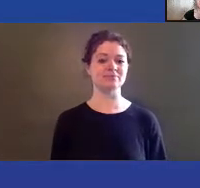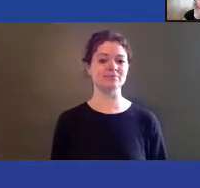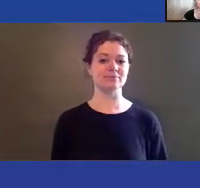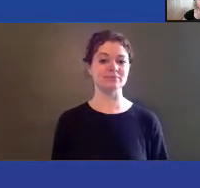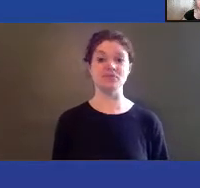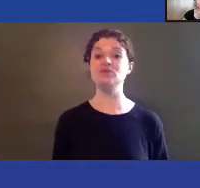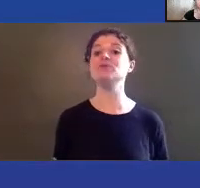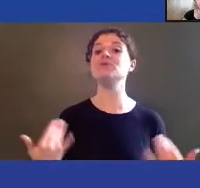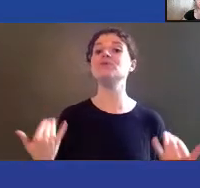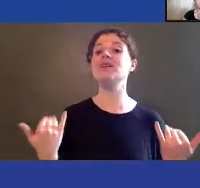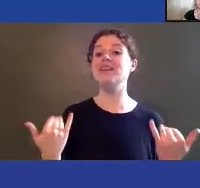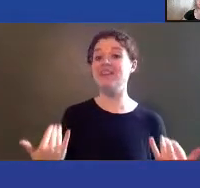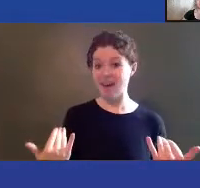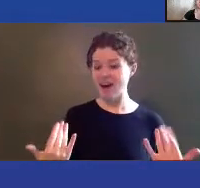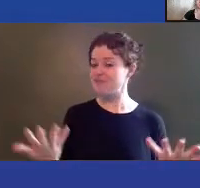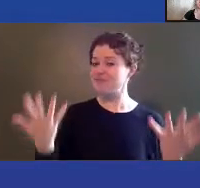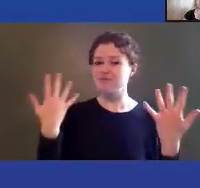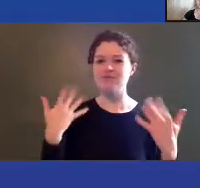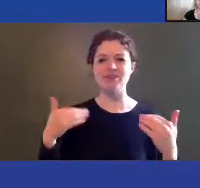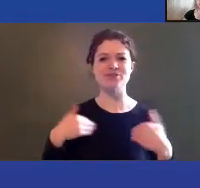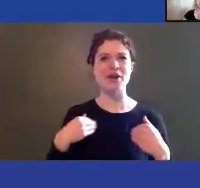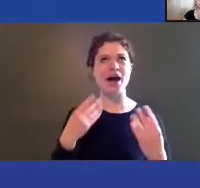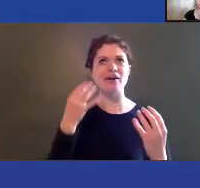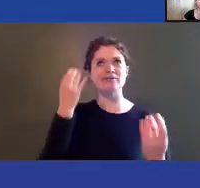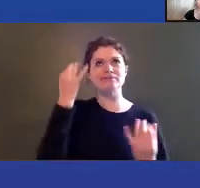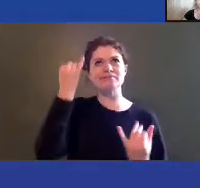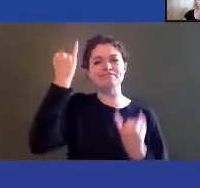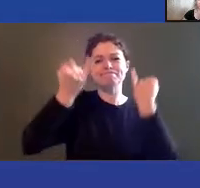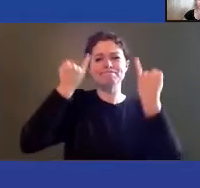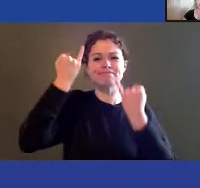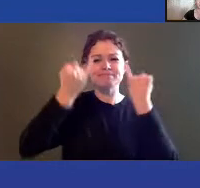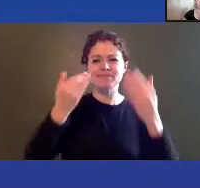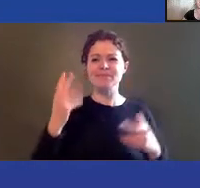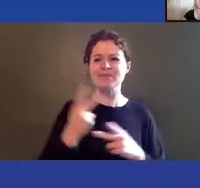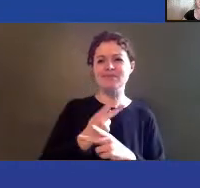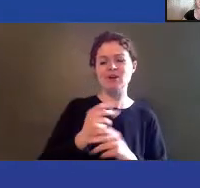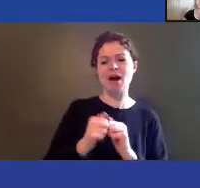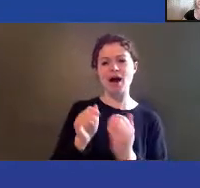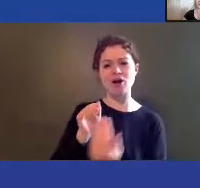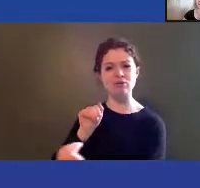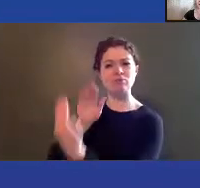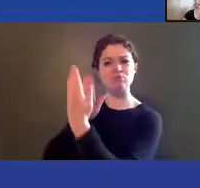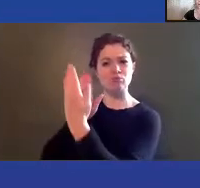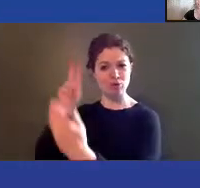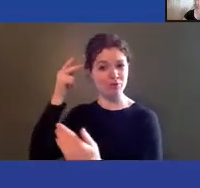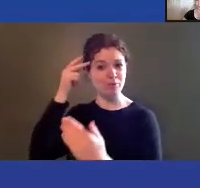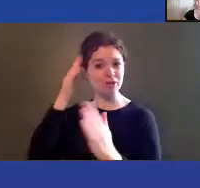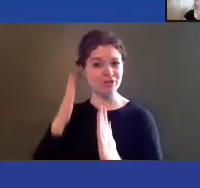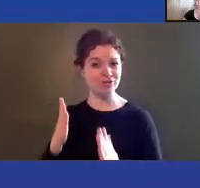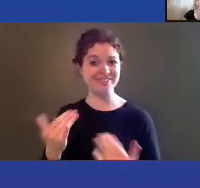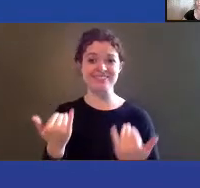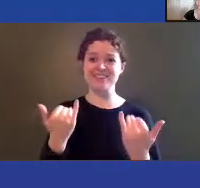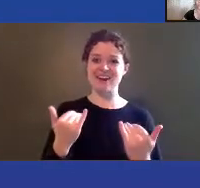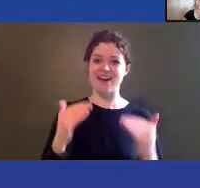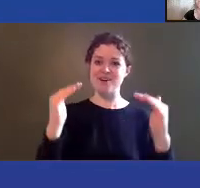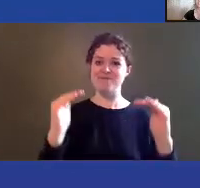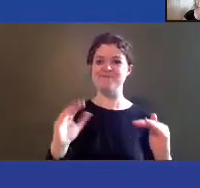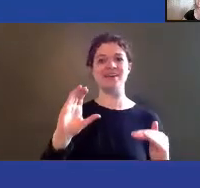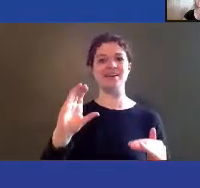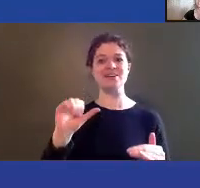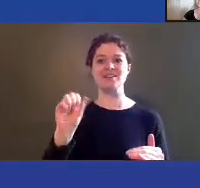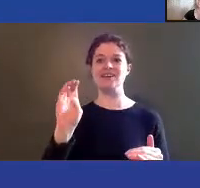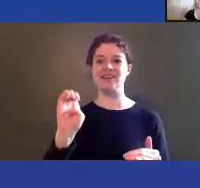All right, so now that you have your engagement ideas, we can talk a little bit about case making. Get out the bullhorn for this